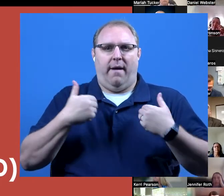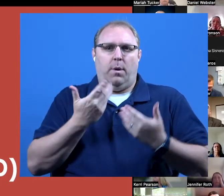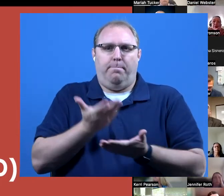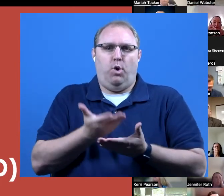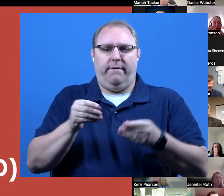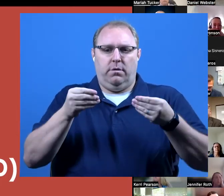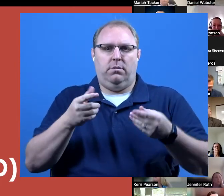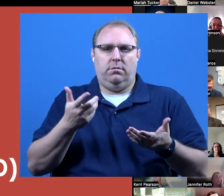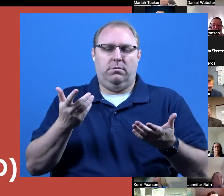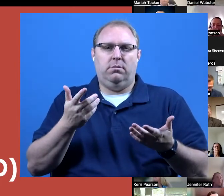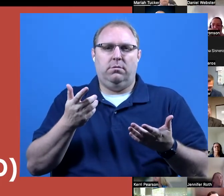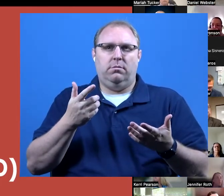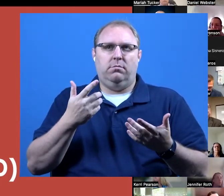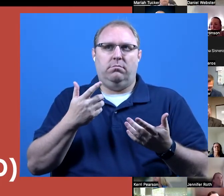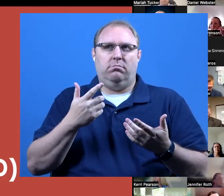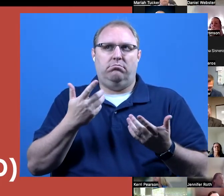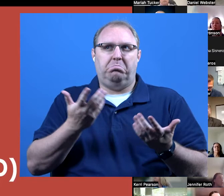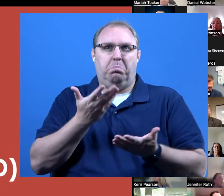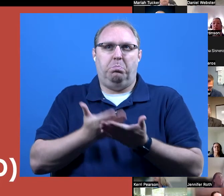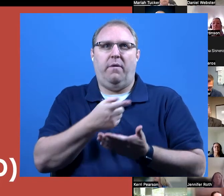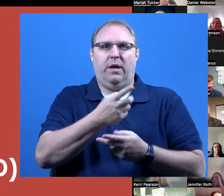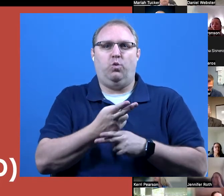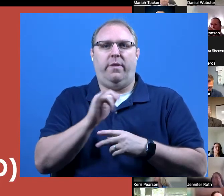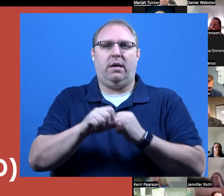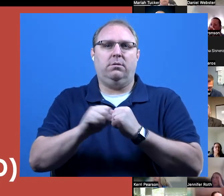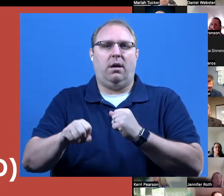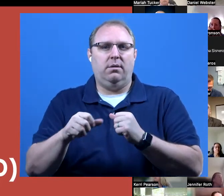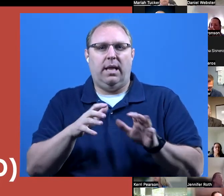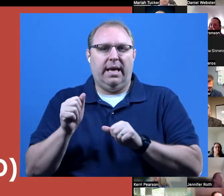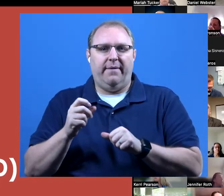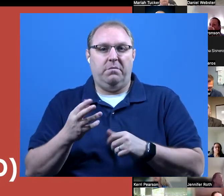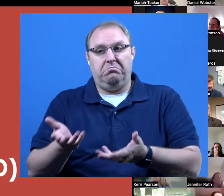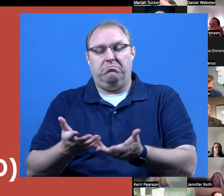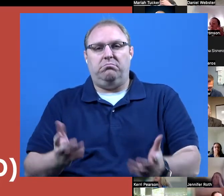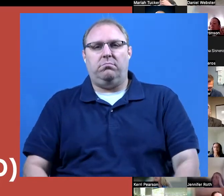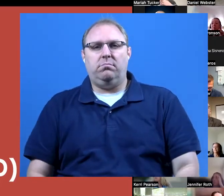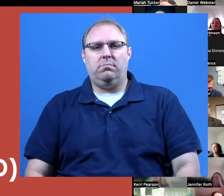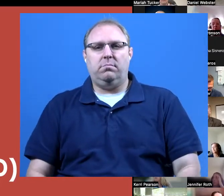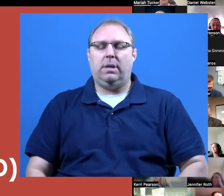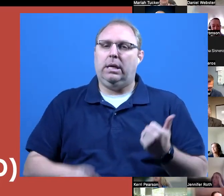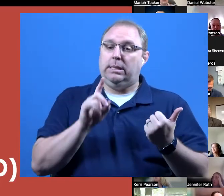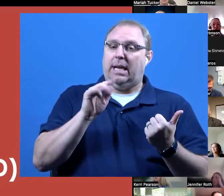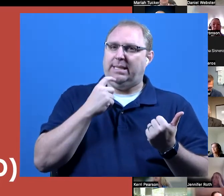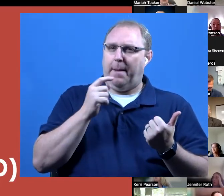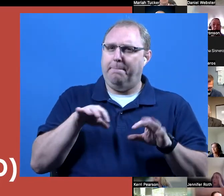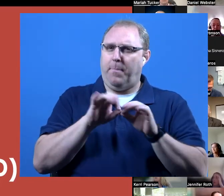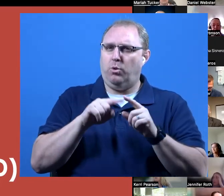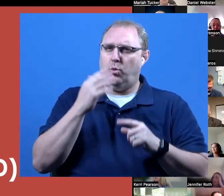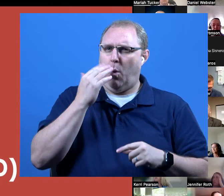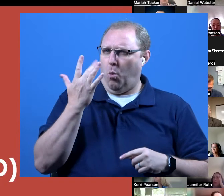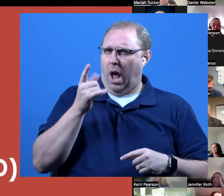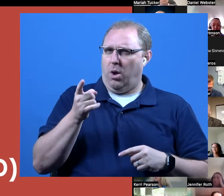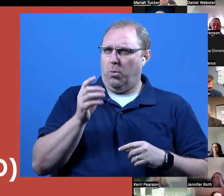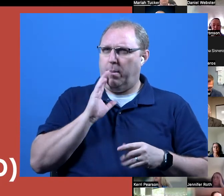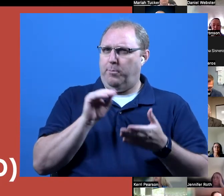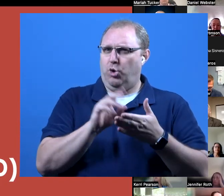We would have to know the why you need to put that in UPM before Right. we could really give a qualified answer. Right. Other